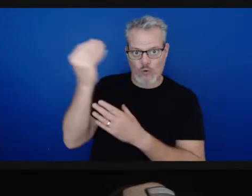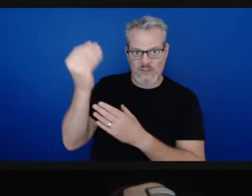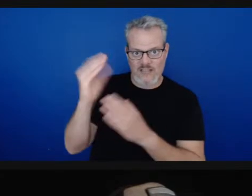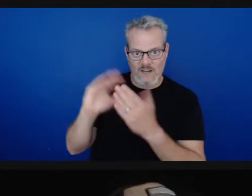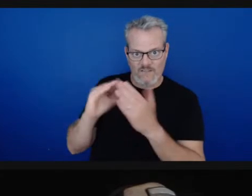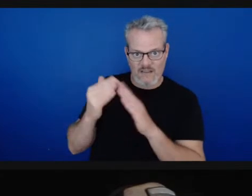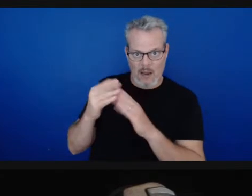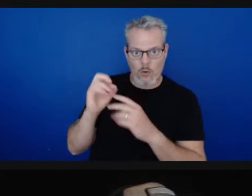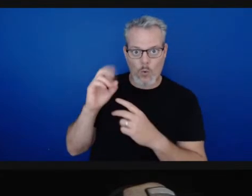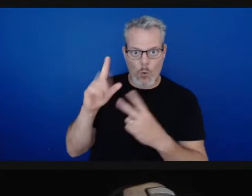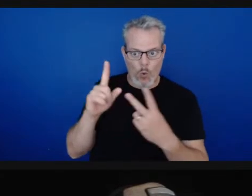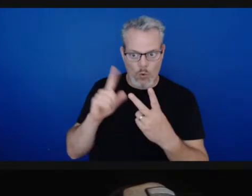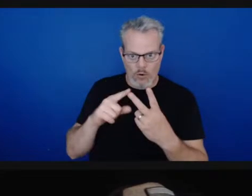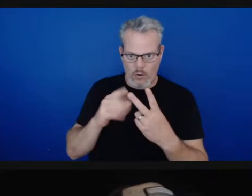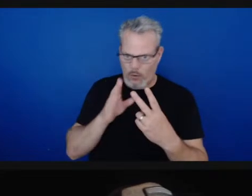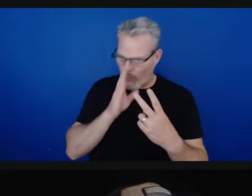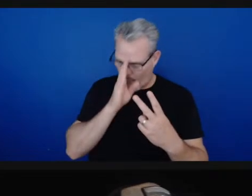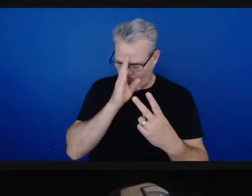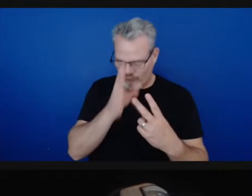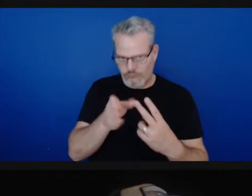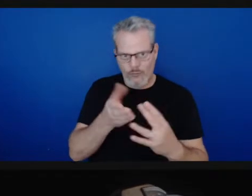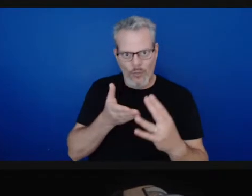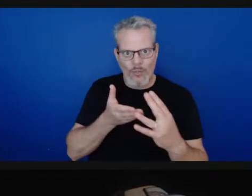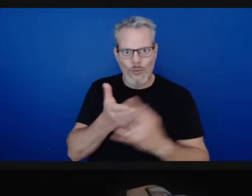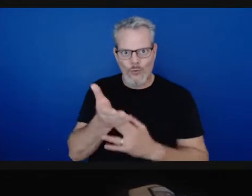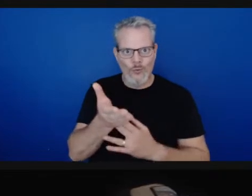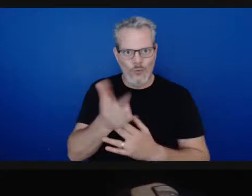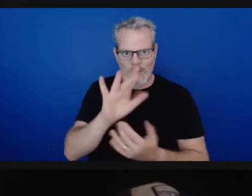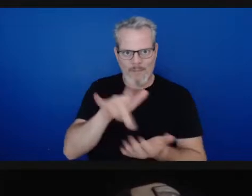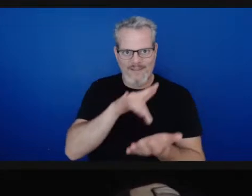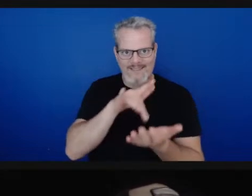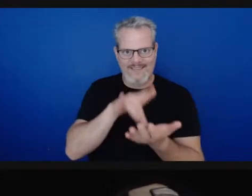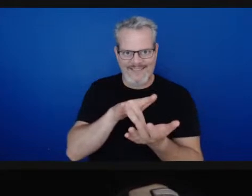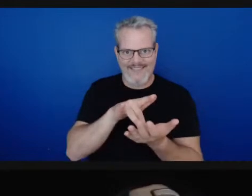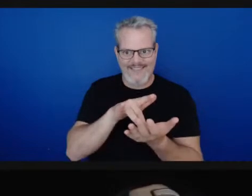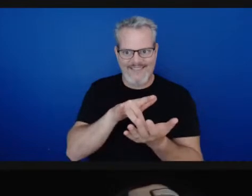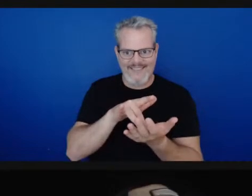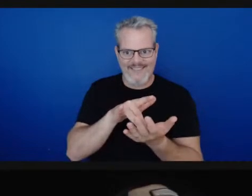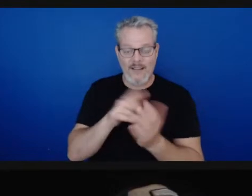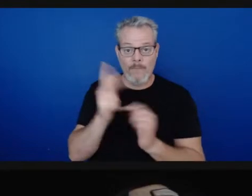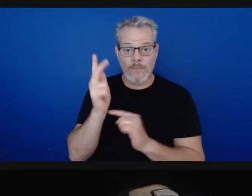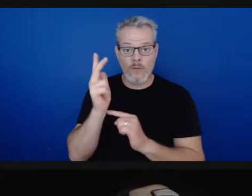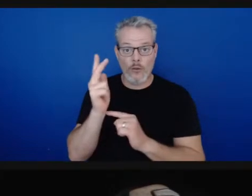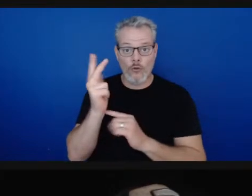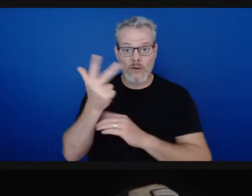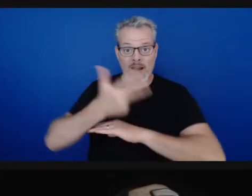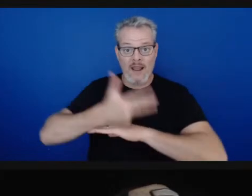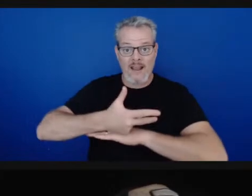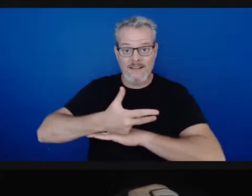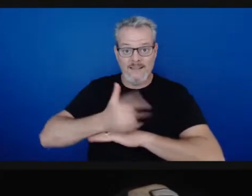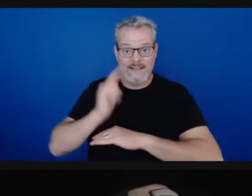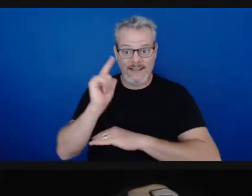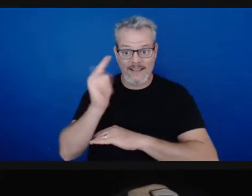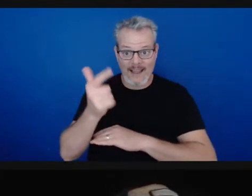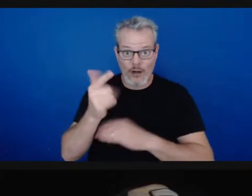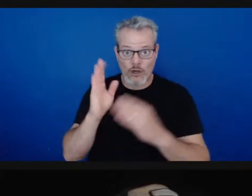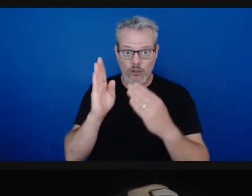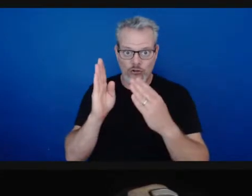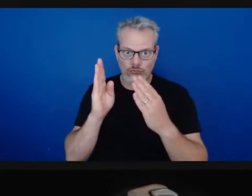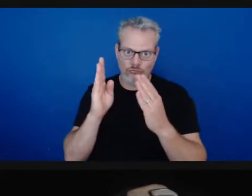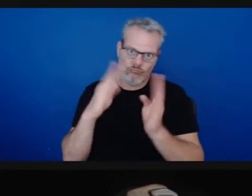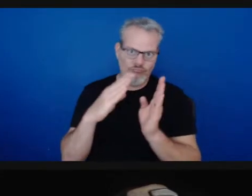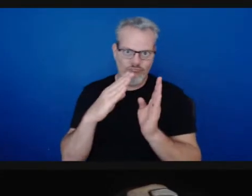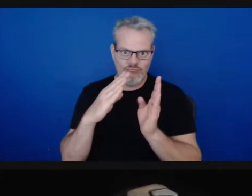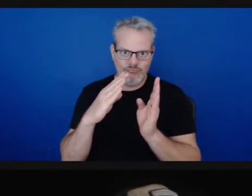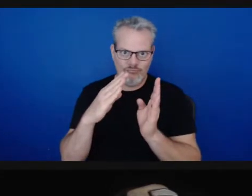go right towards the heart of town. 3 days later, the flow advances, takes a slight turn, and they can say, okay, well,